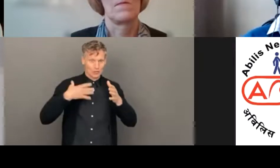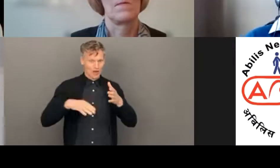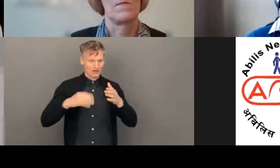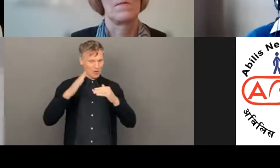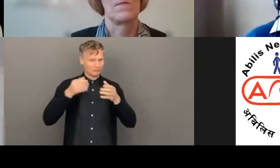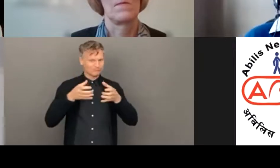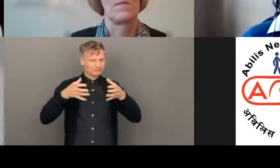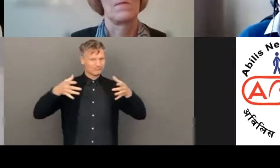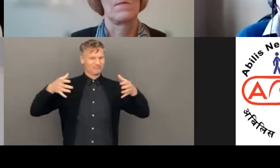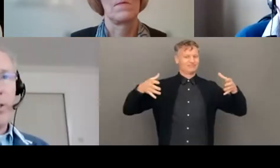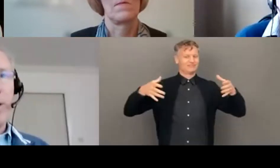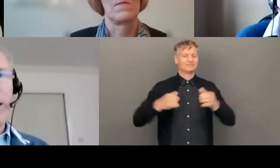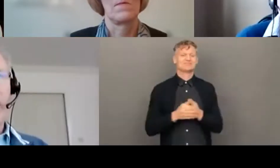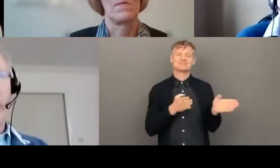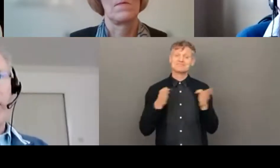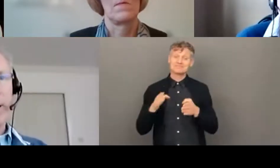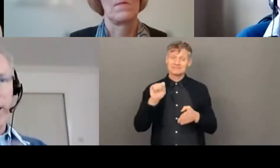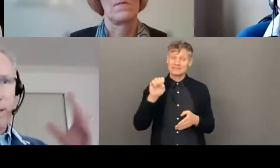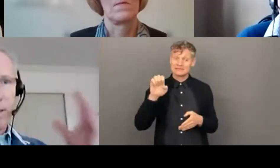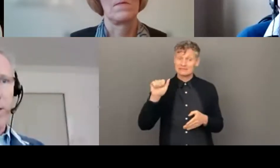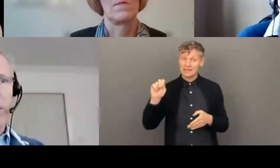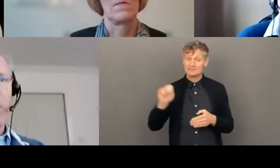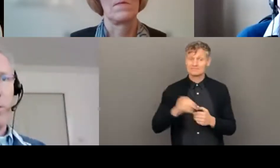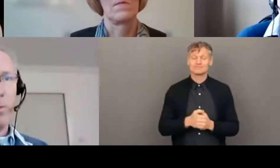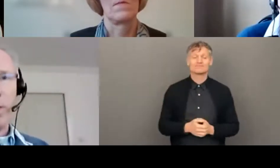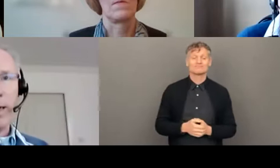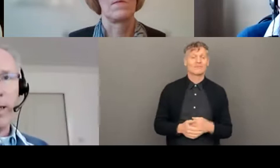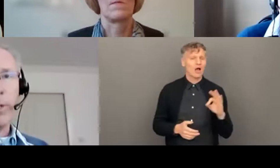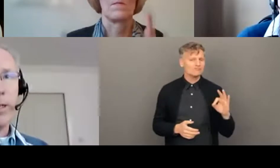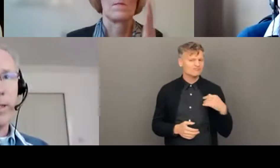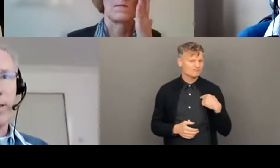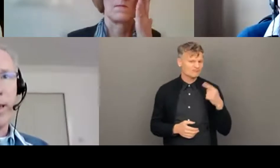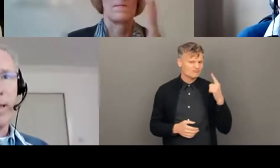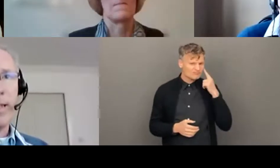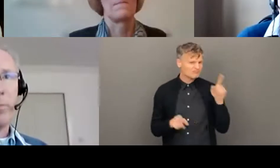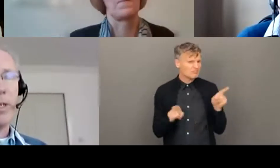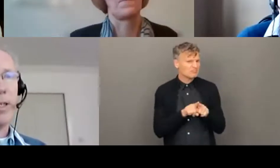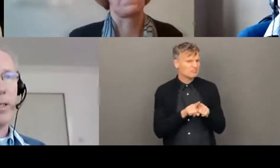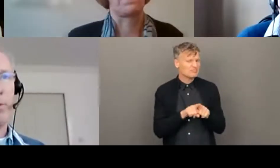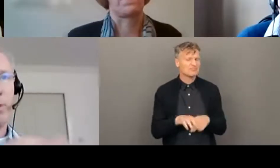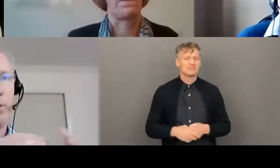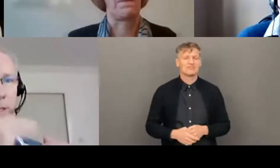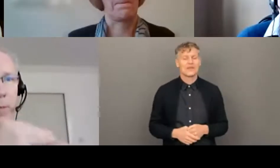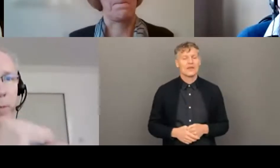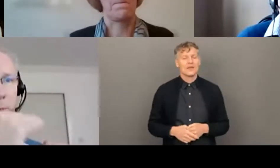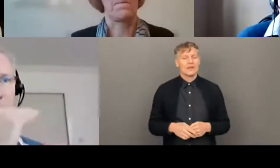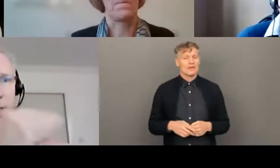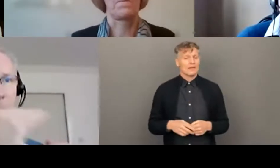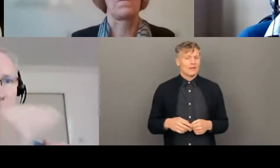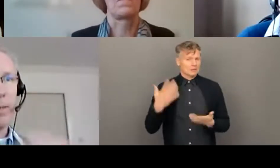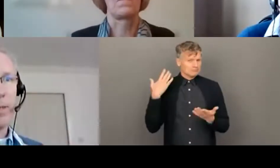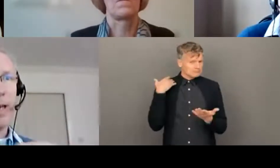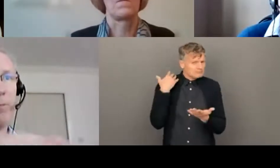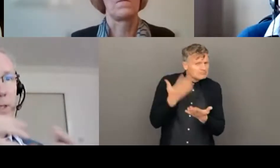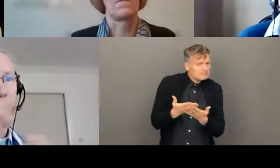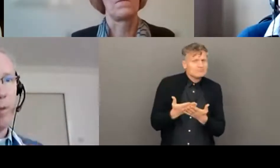Sean? Yeah, I would agree. I think this whole experience has helped us. We're seeing people who are a couple